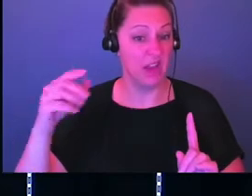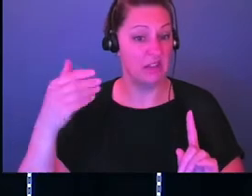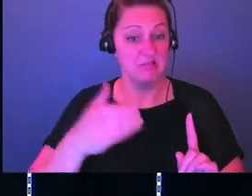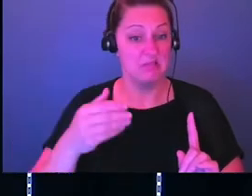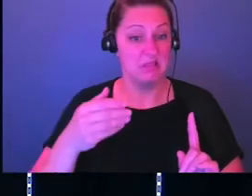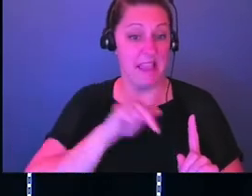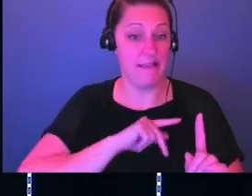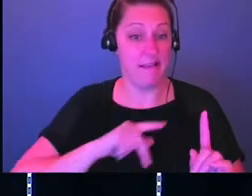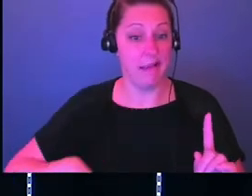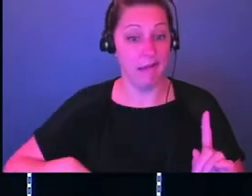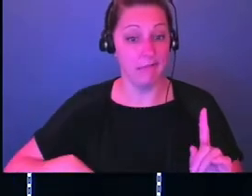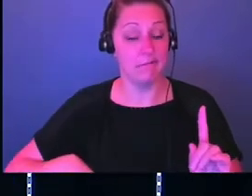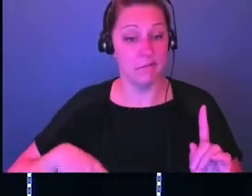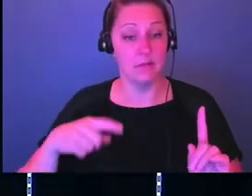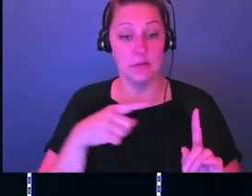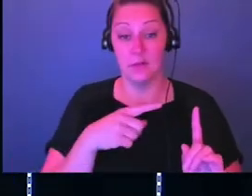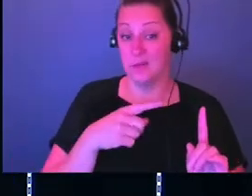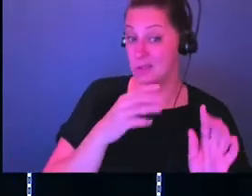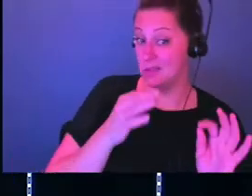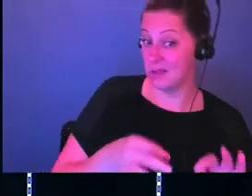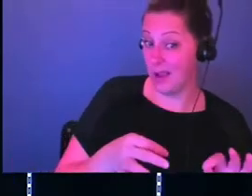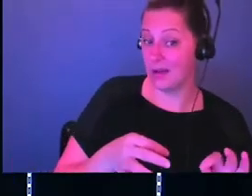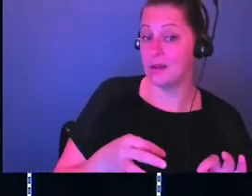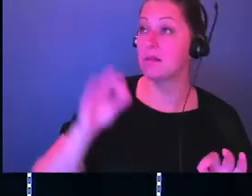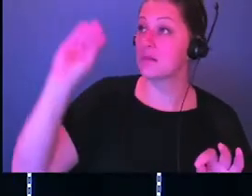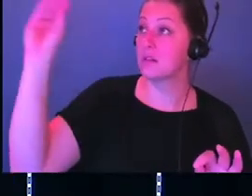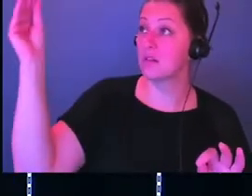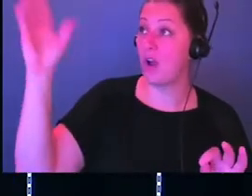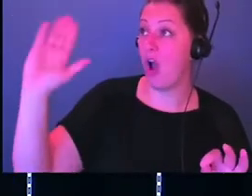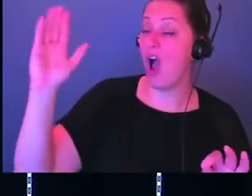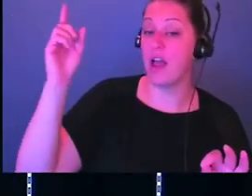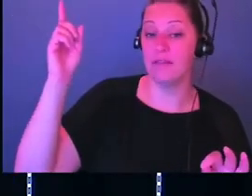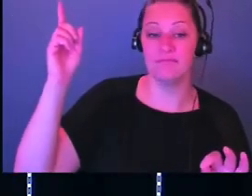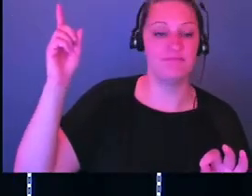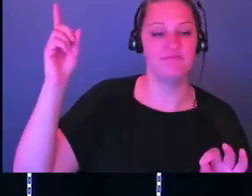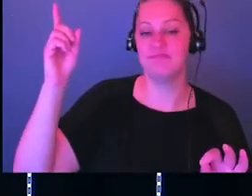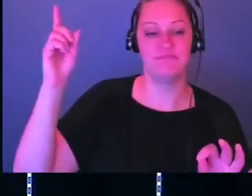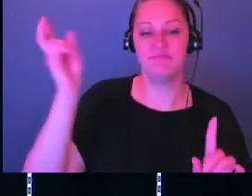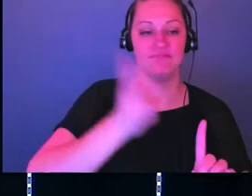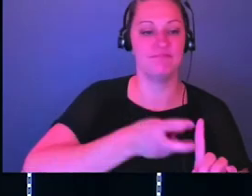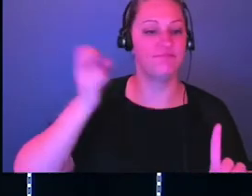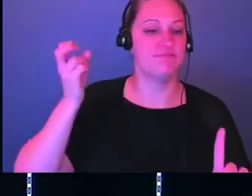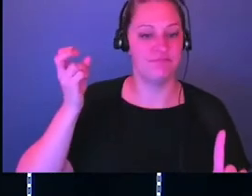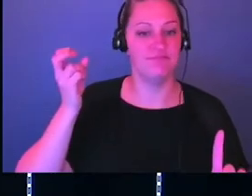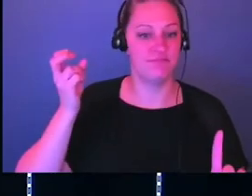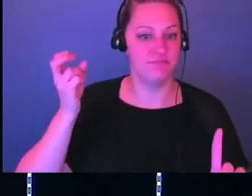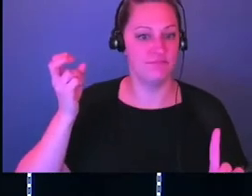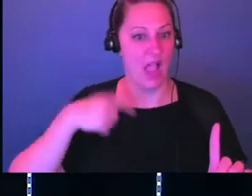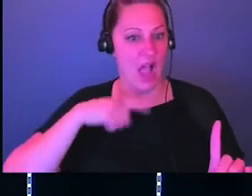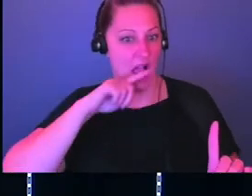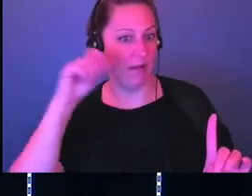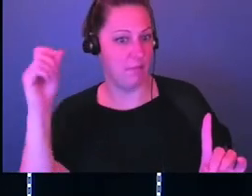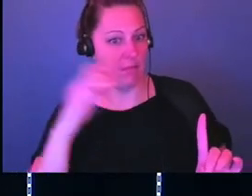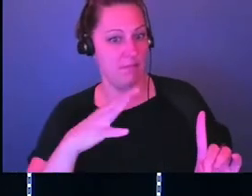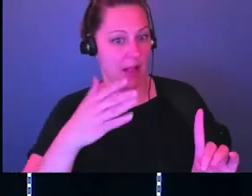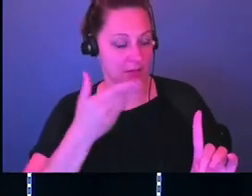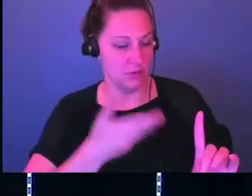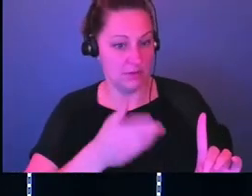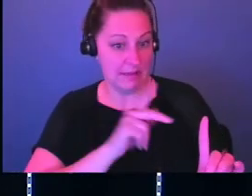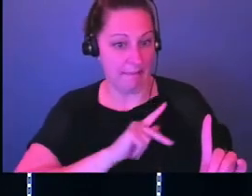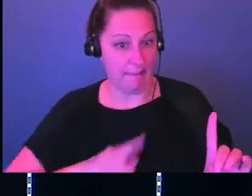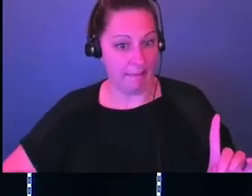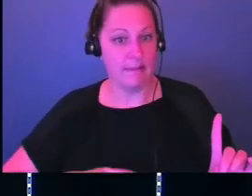king. Okay. He made this choice and it put him in a place with God. God was like, okay, like, it's time to take that anointing that I first gave you, that I placed on you as king.